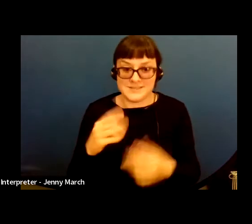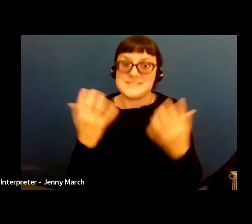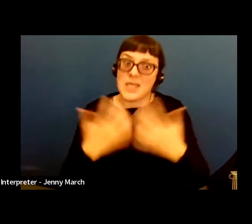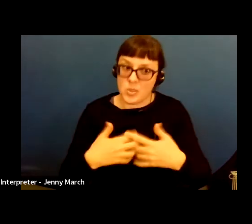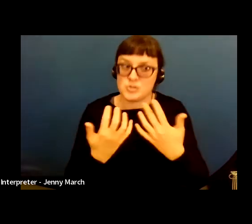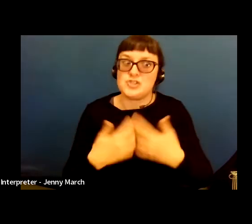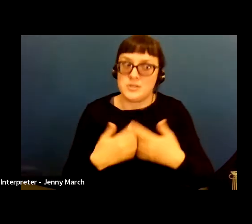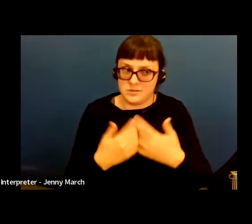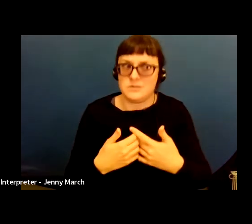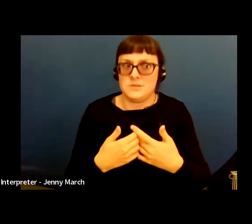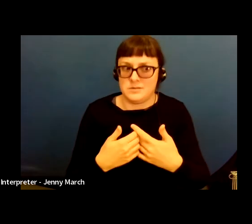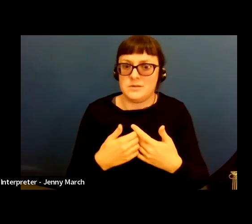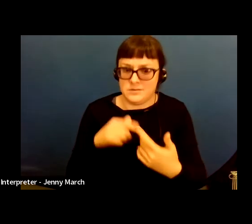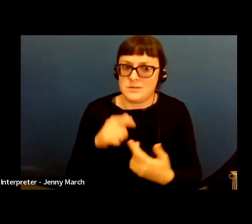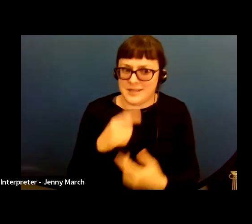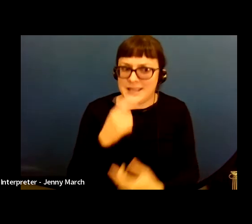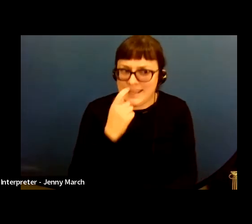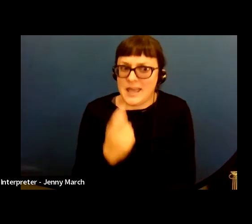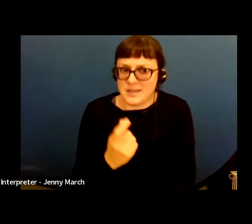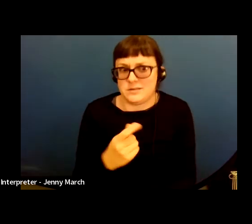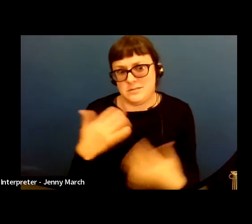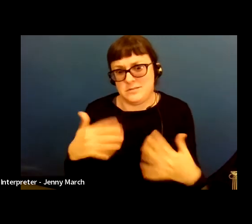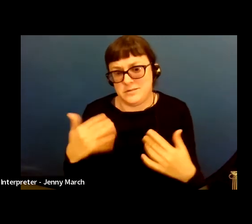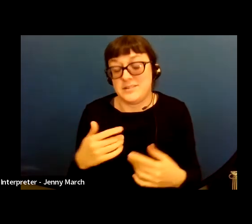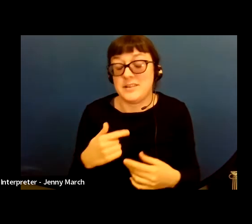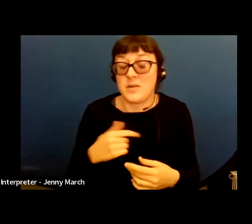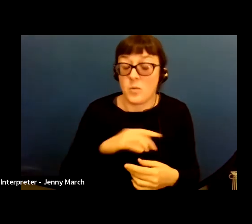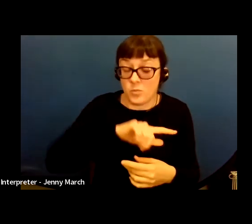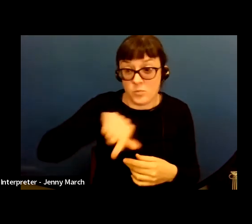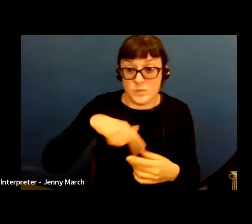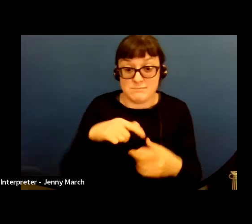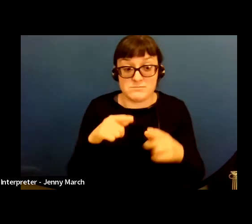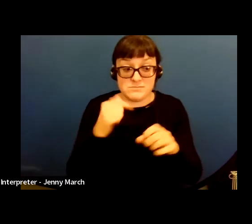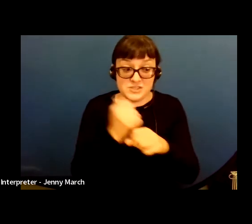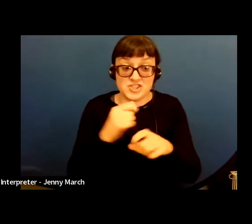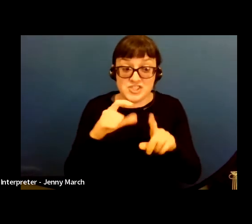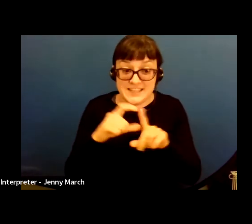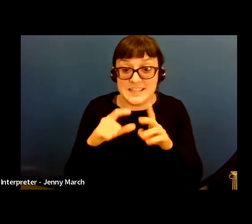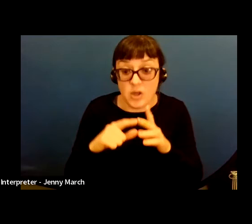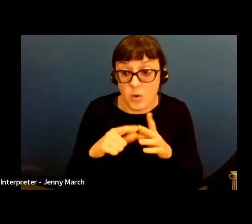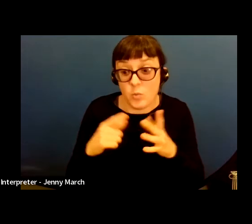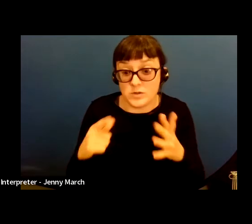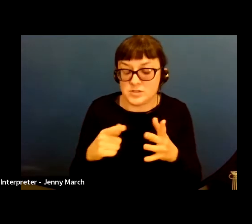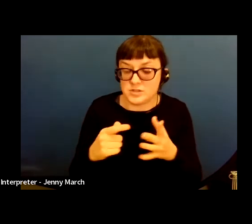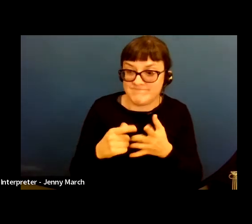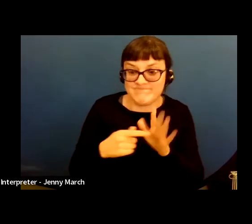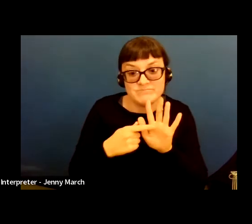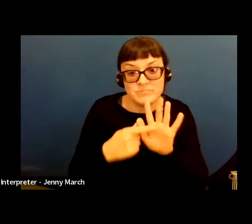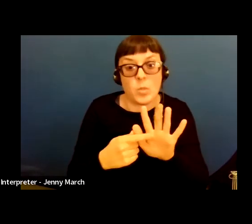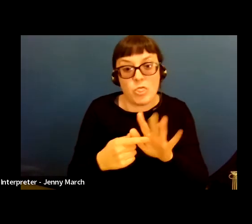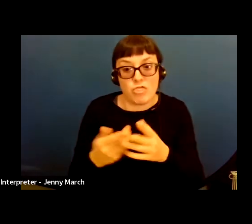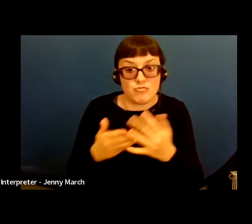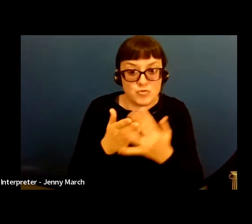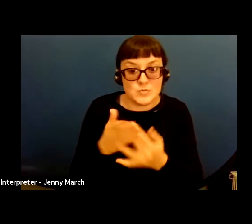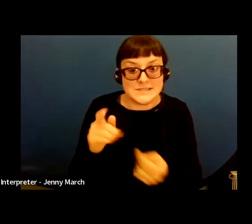do. And we at GDI Hub try to take an applied and a basic science approach to everything that we do. So we believe that when we